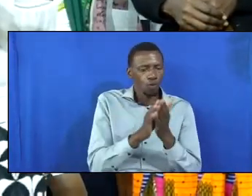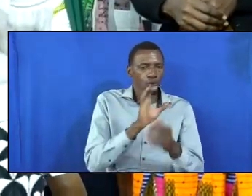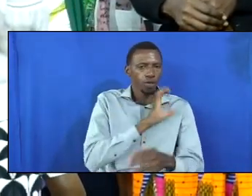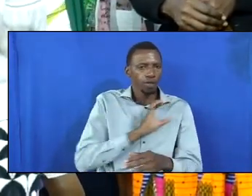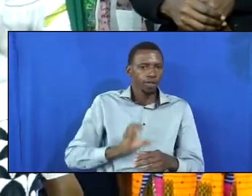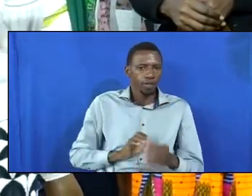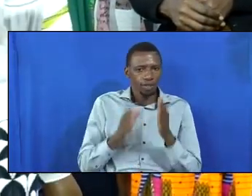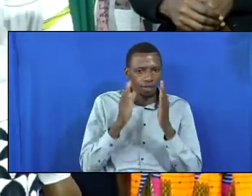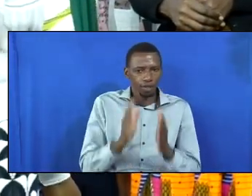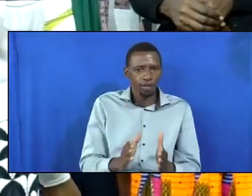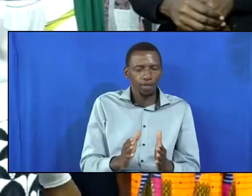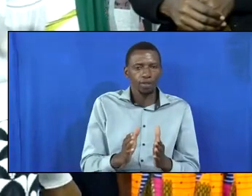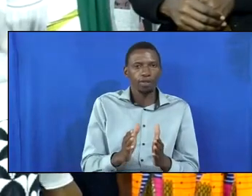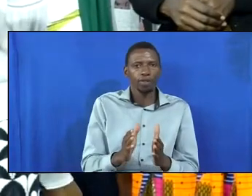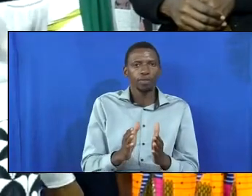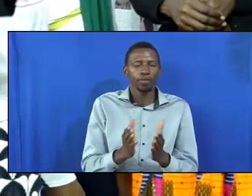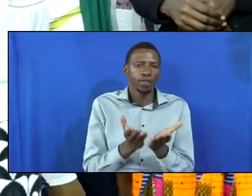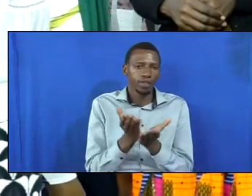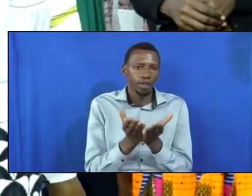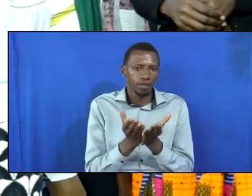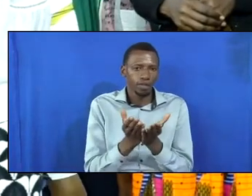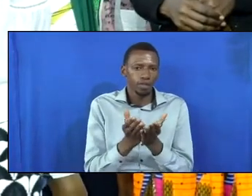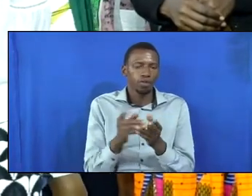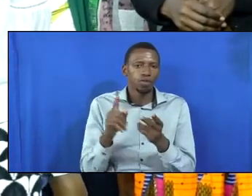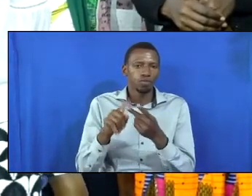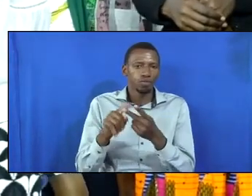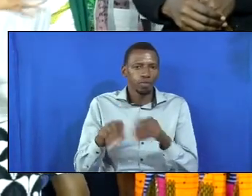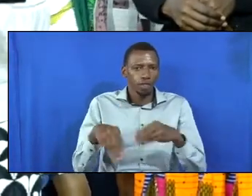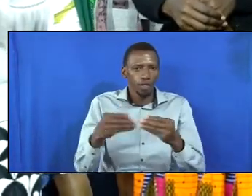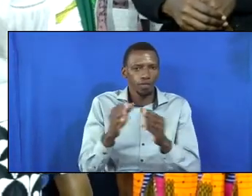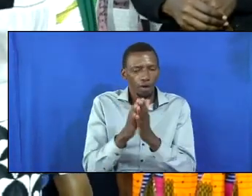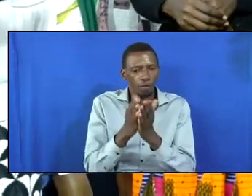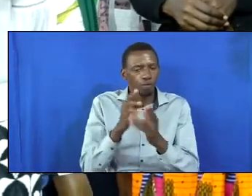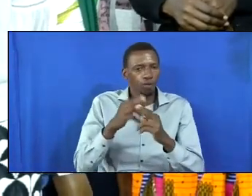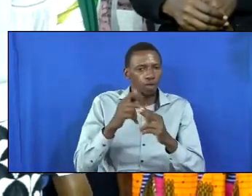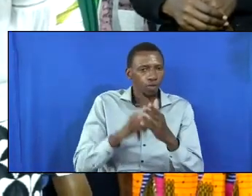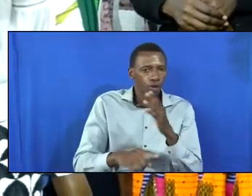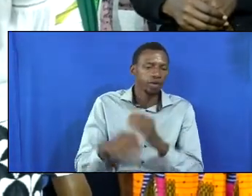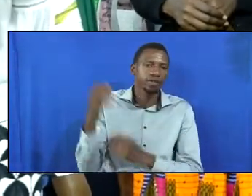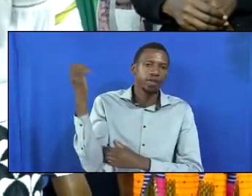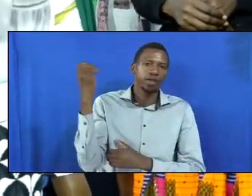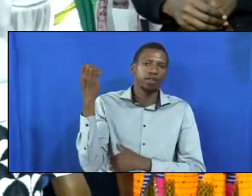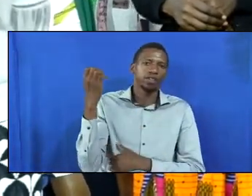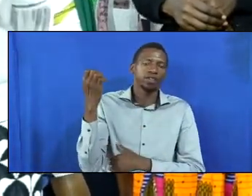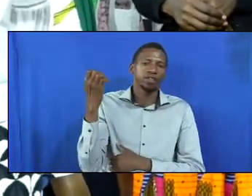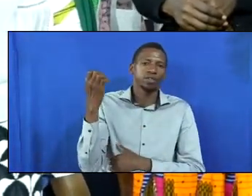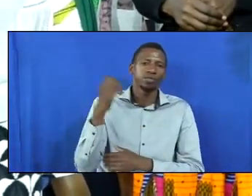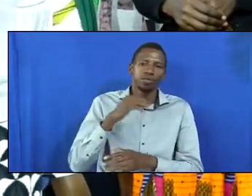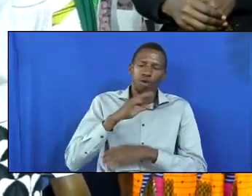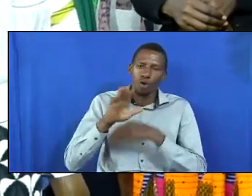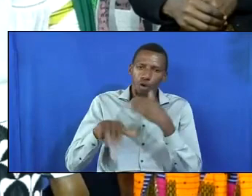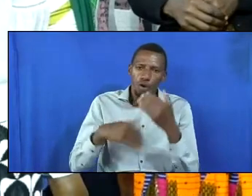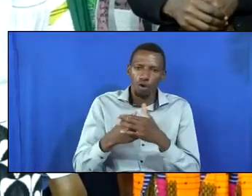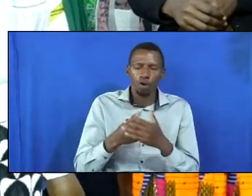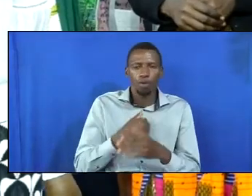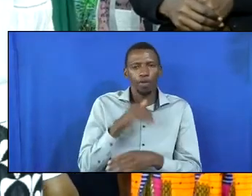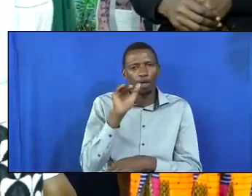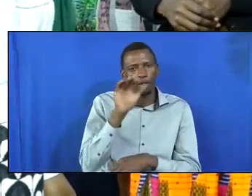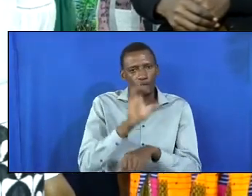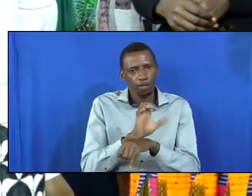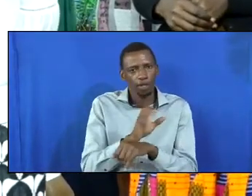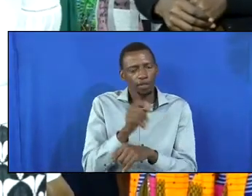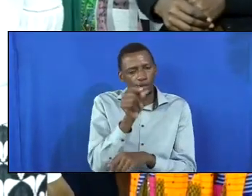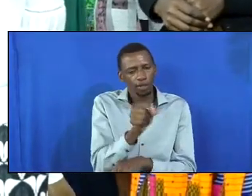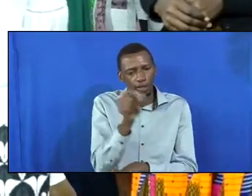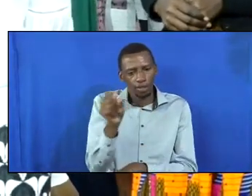Service, get a book known as Evangelism. All of them, I recommend to the church, get them each a copy of